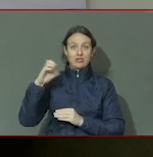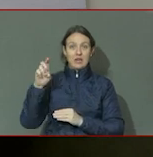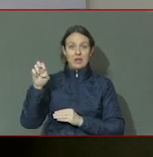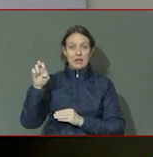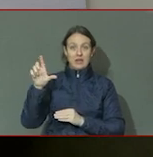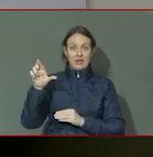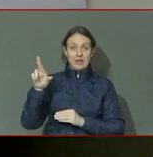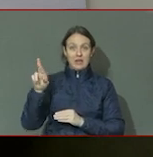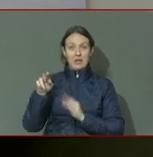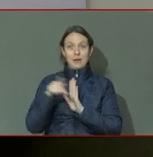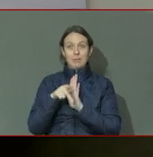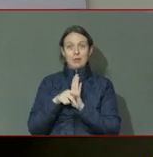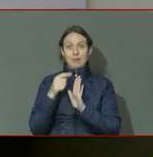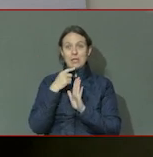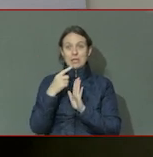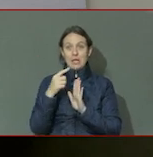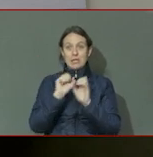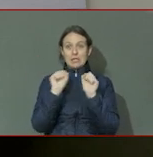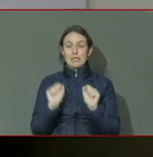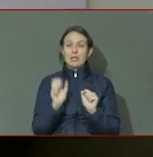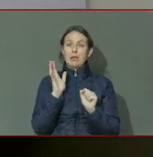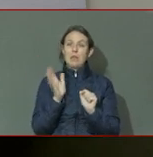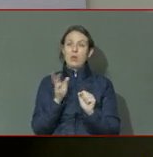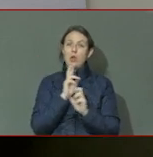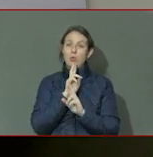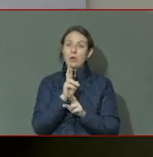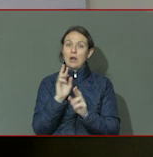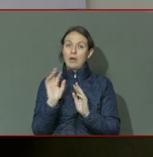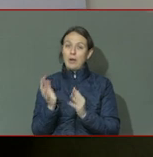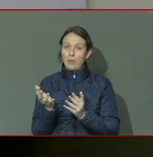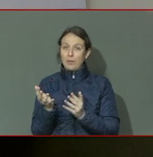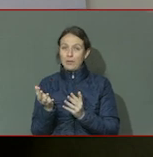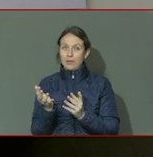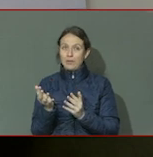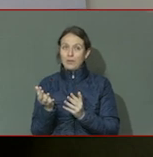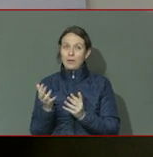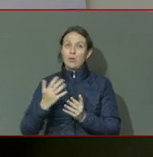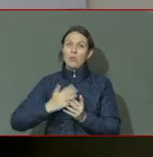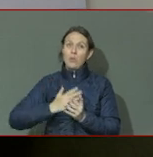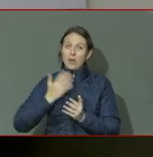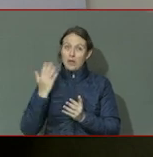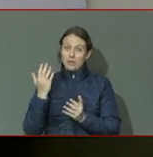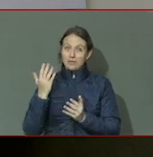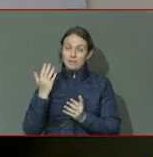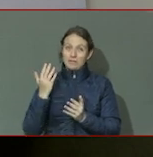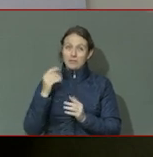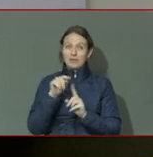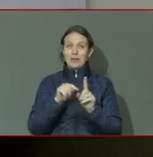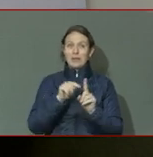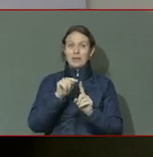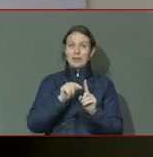will react to, then it's the opposite of the disturbance. It wants to decrease the